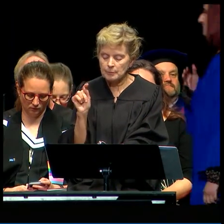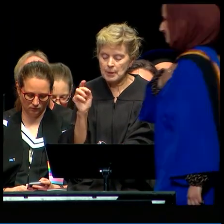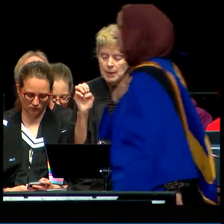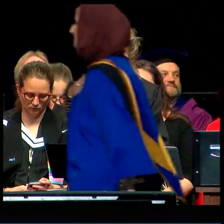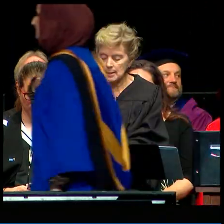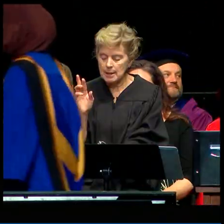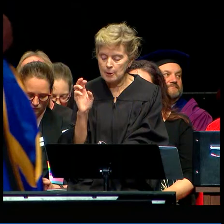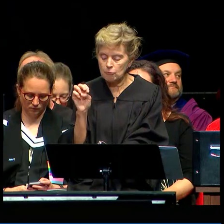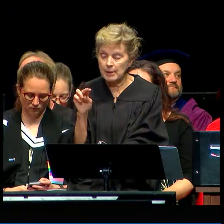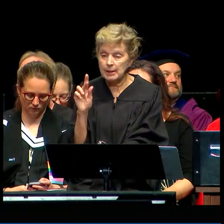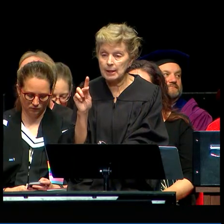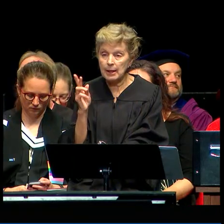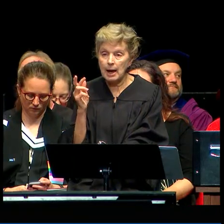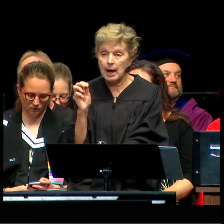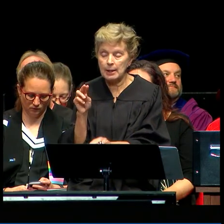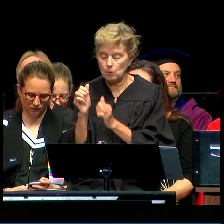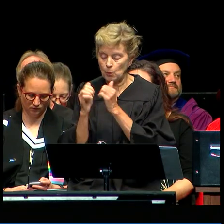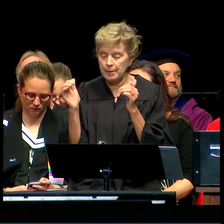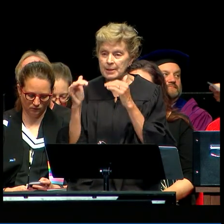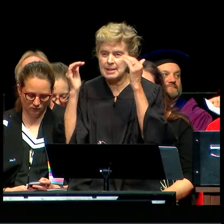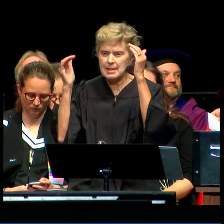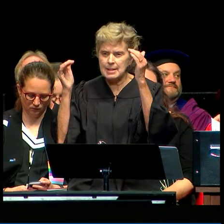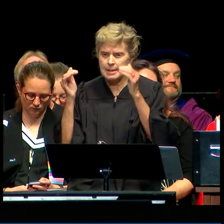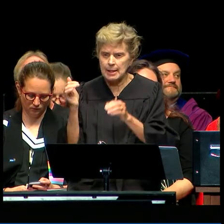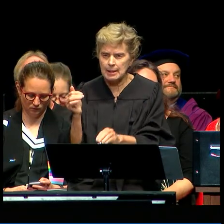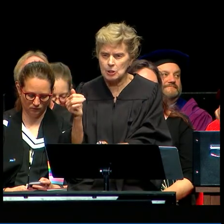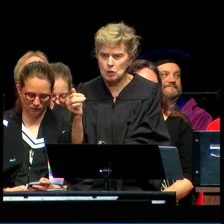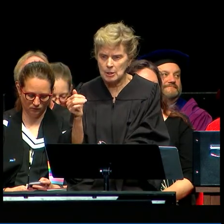Tareen Khan, with distinction.